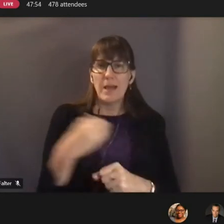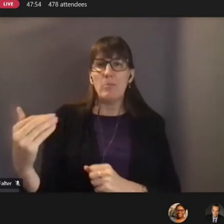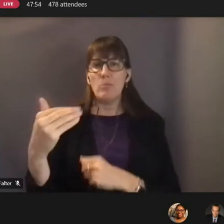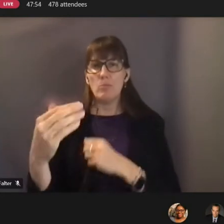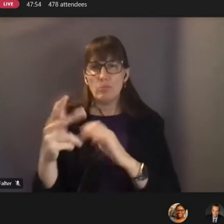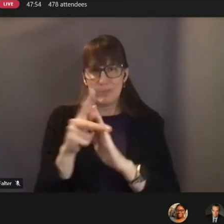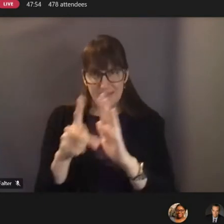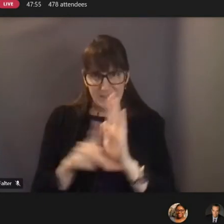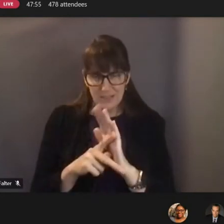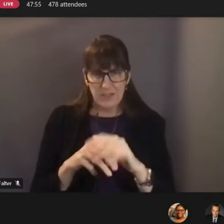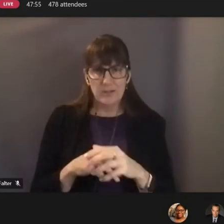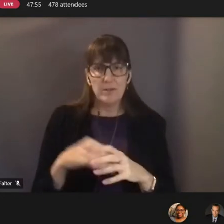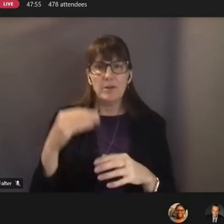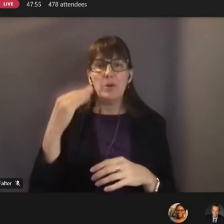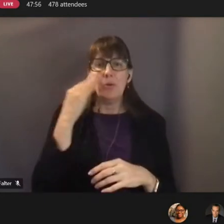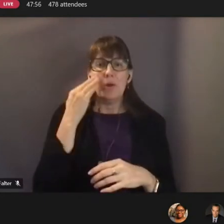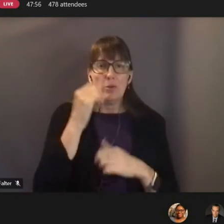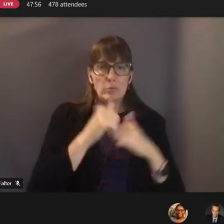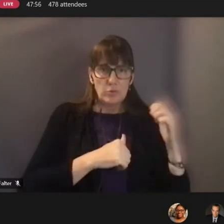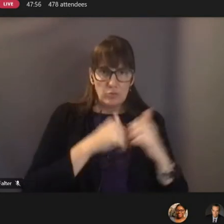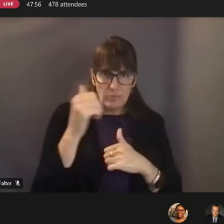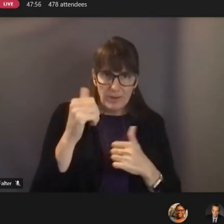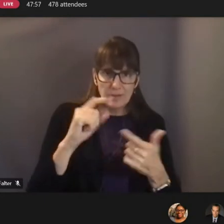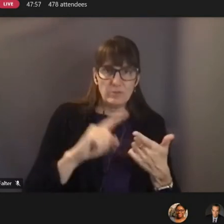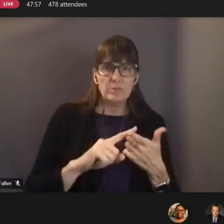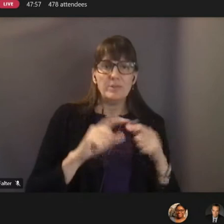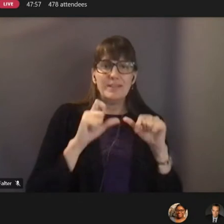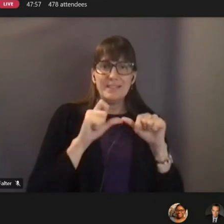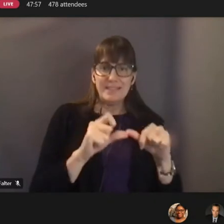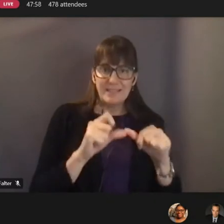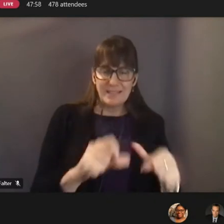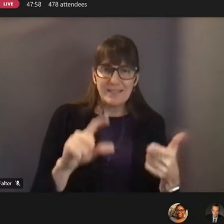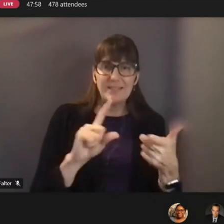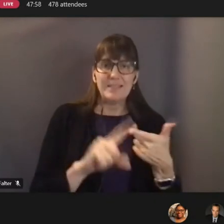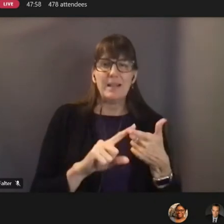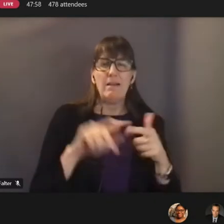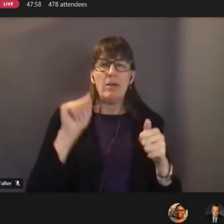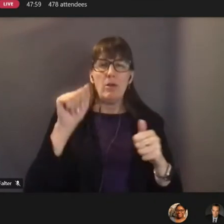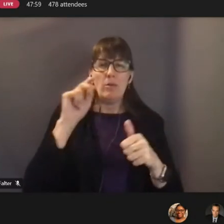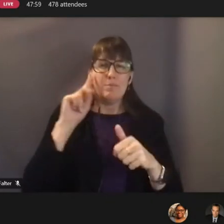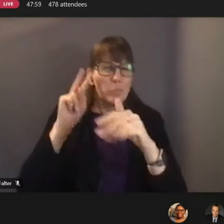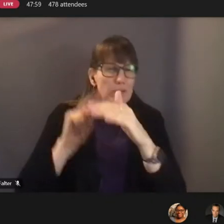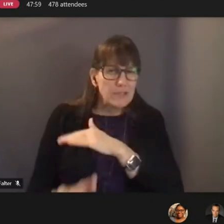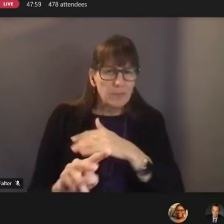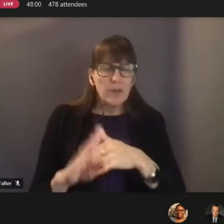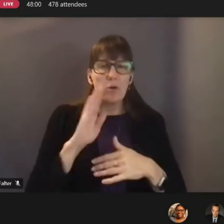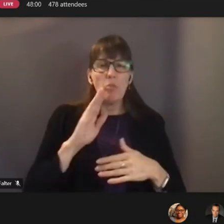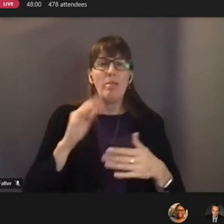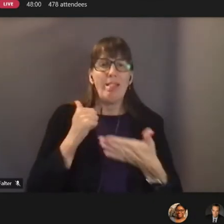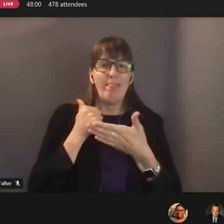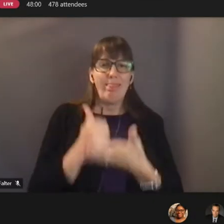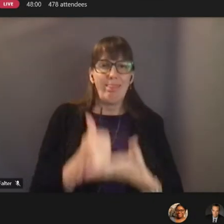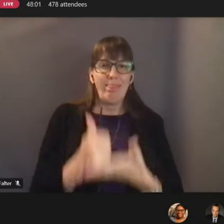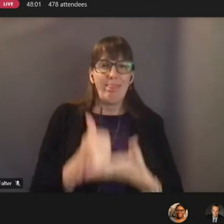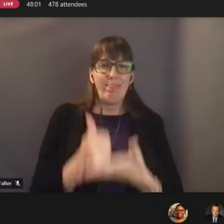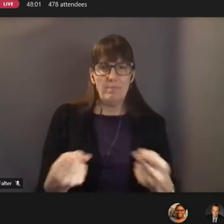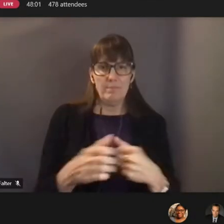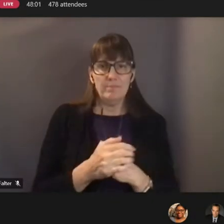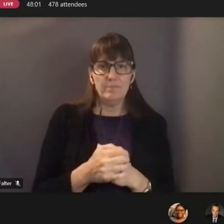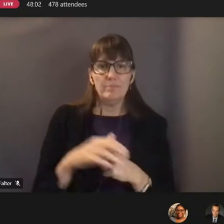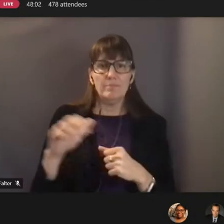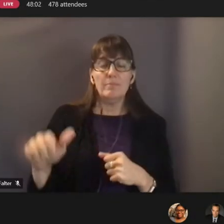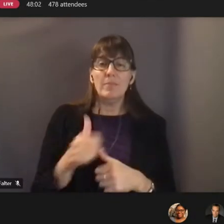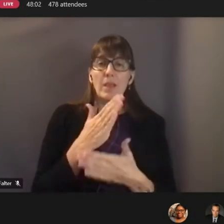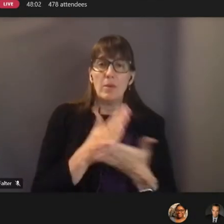and predictability promote mental health and wellness. Another part will also involve embedding social emotional learning